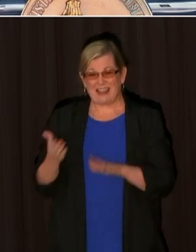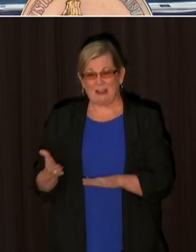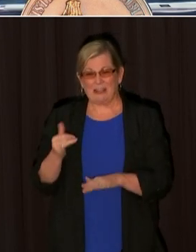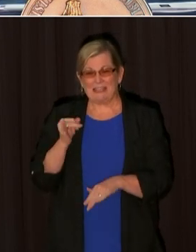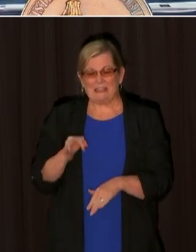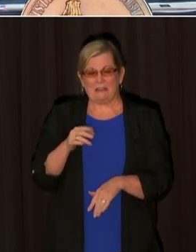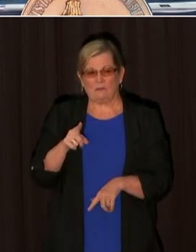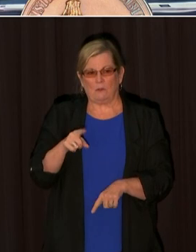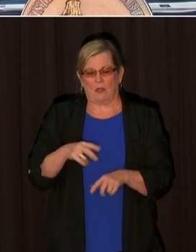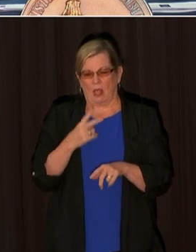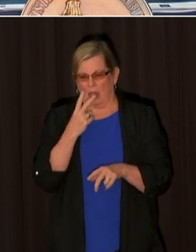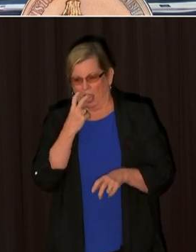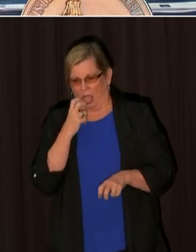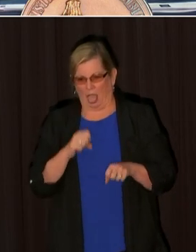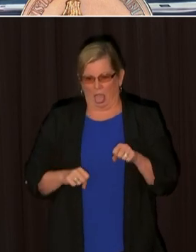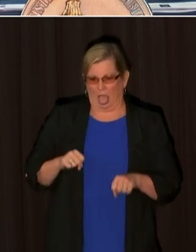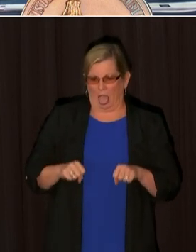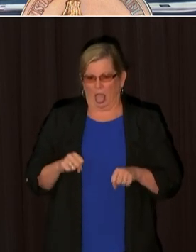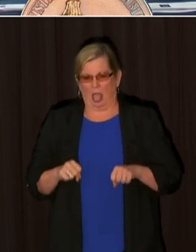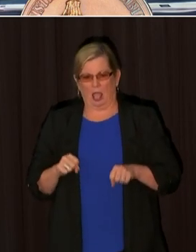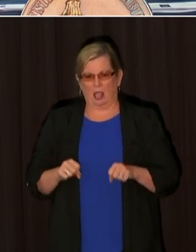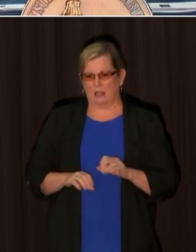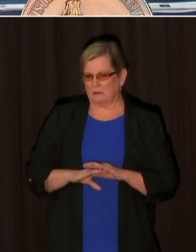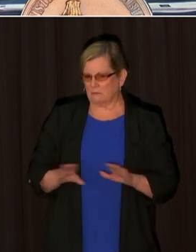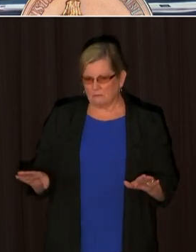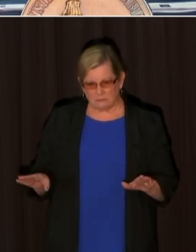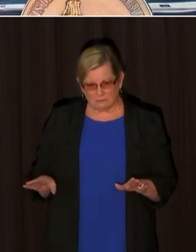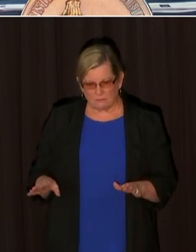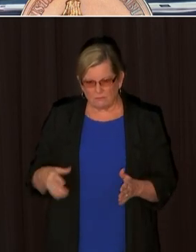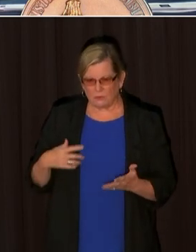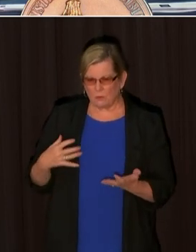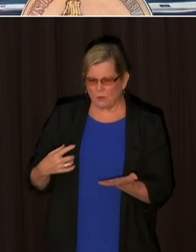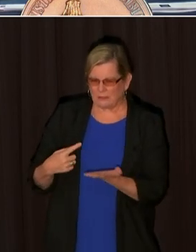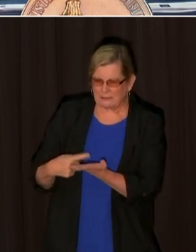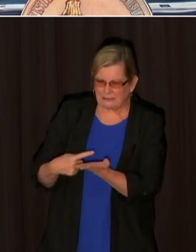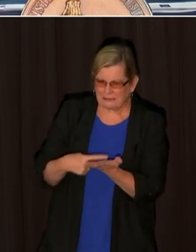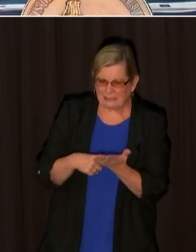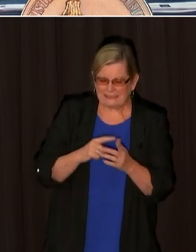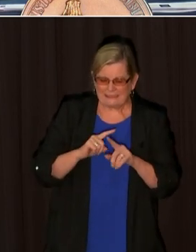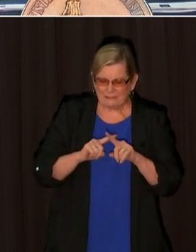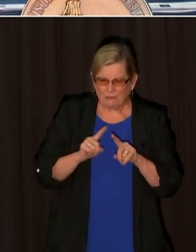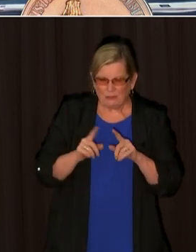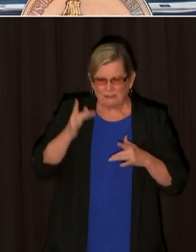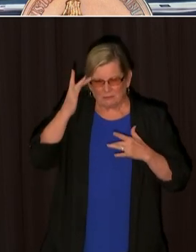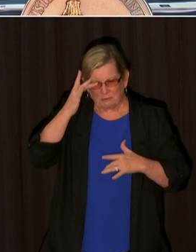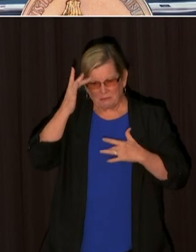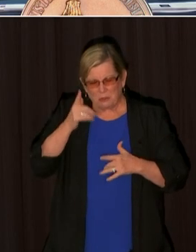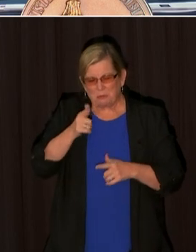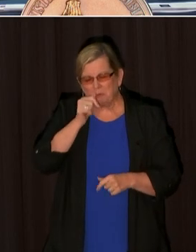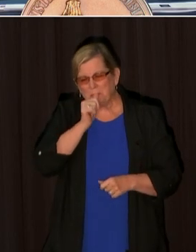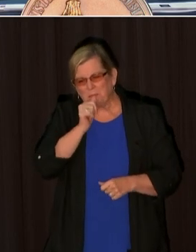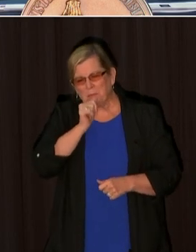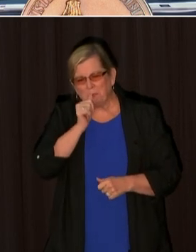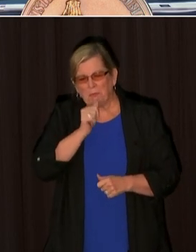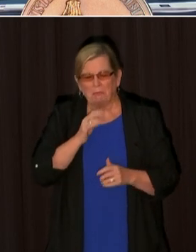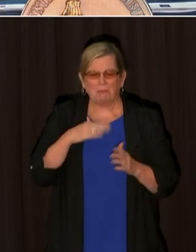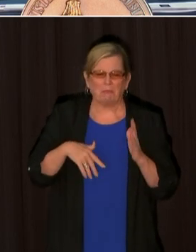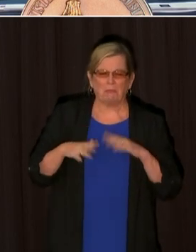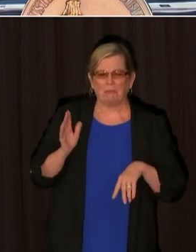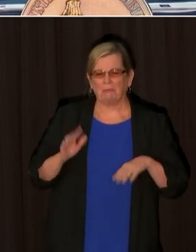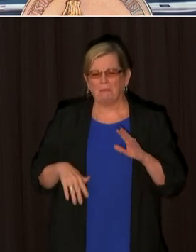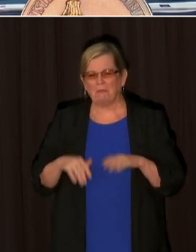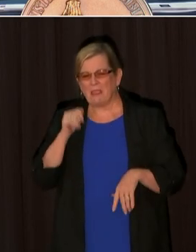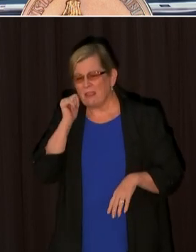the ailments that people live with in Washington, D.C., that are